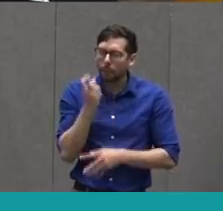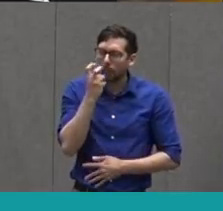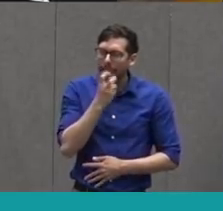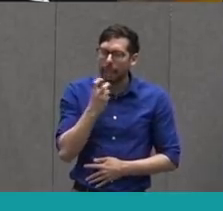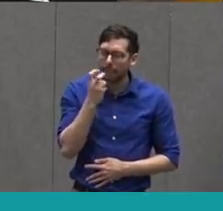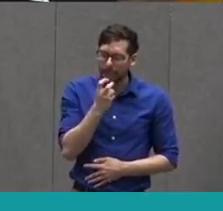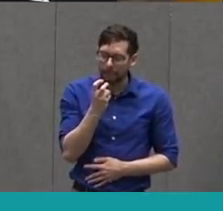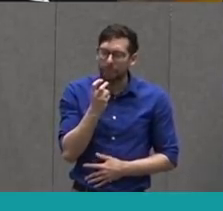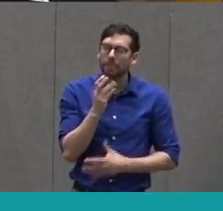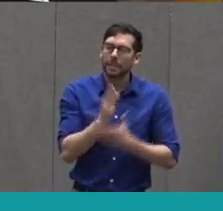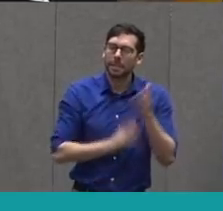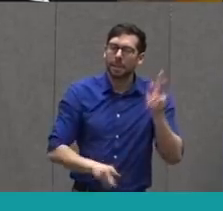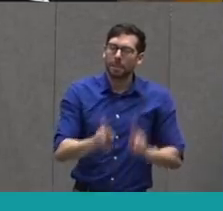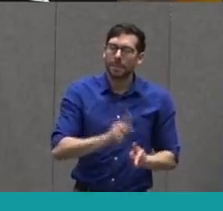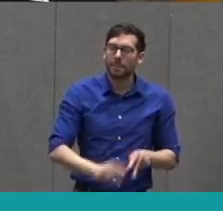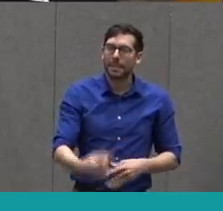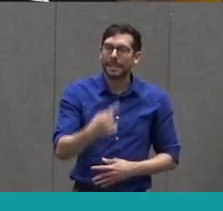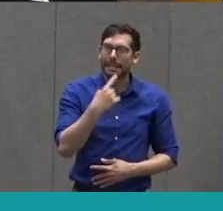is